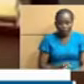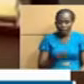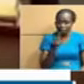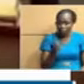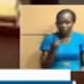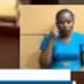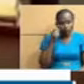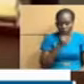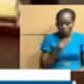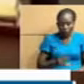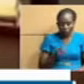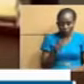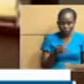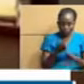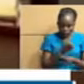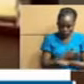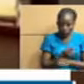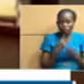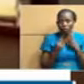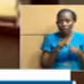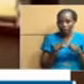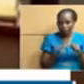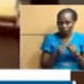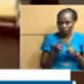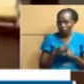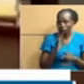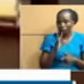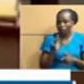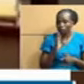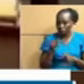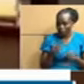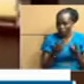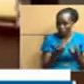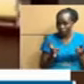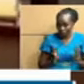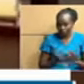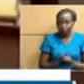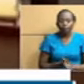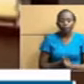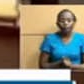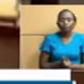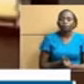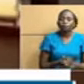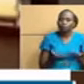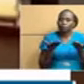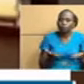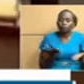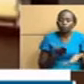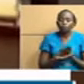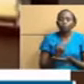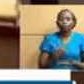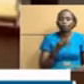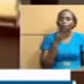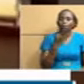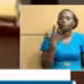that has been talked about by a number of speakers in this conference, has a funding gap of